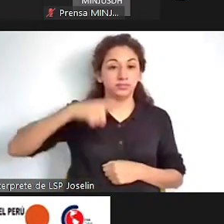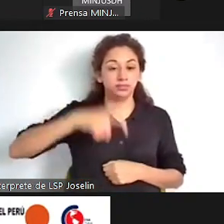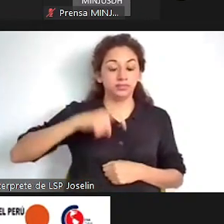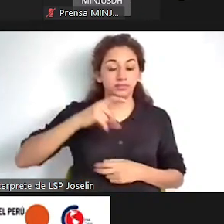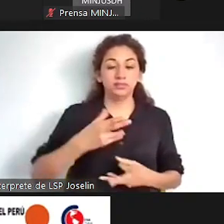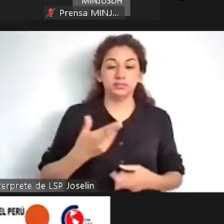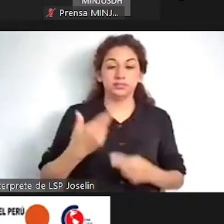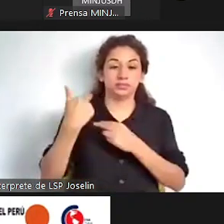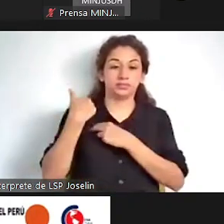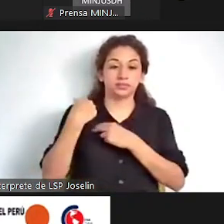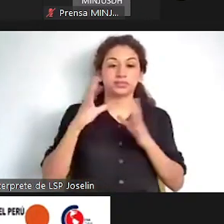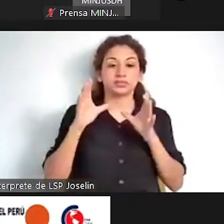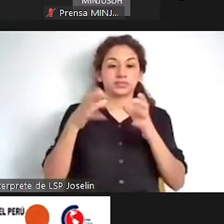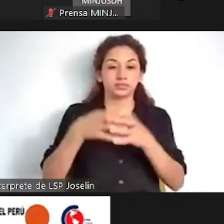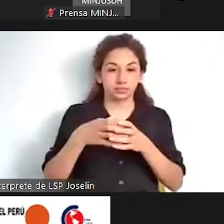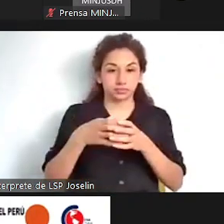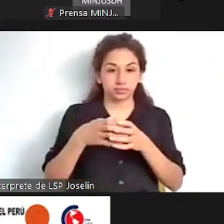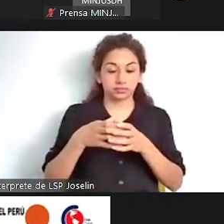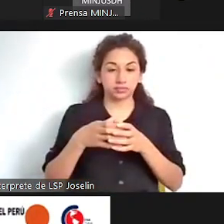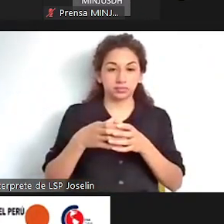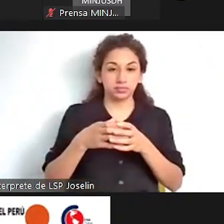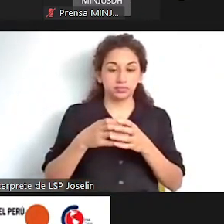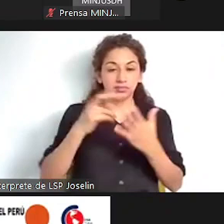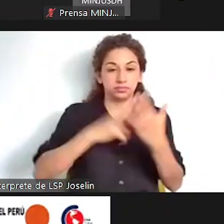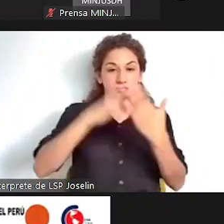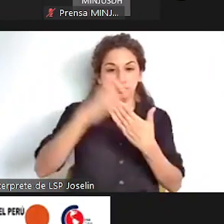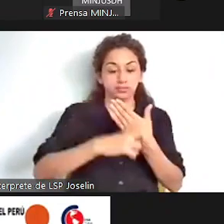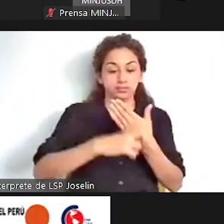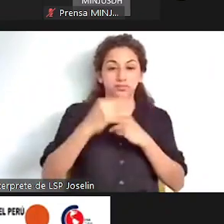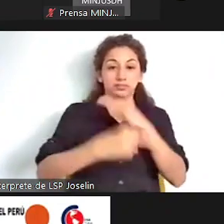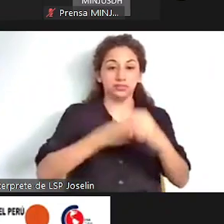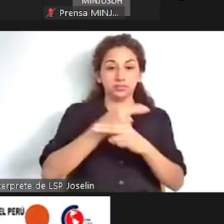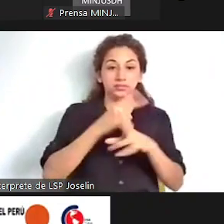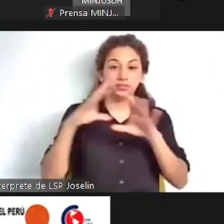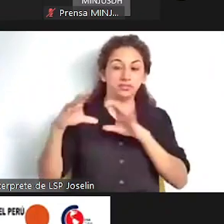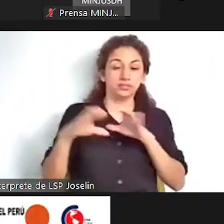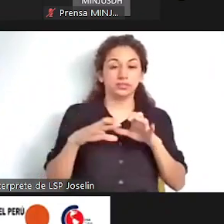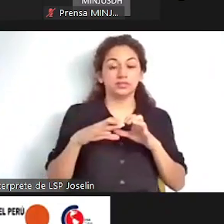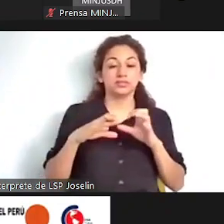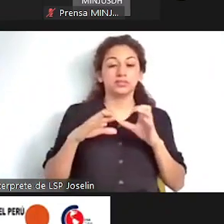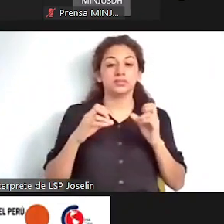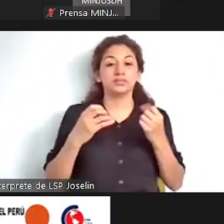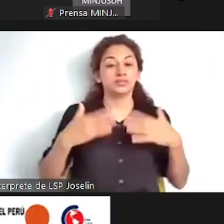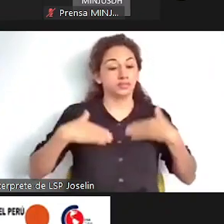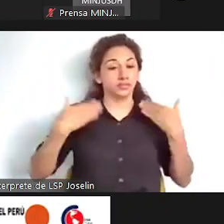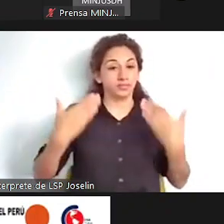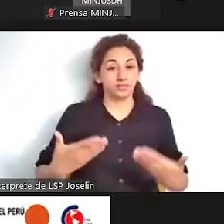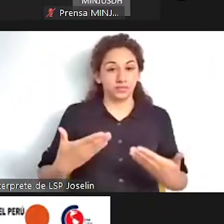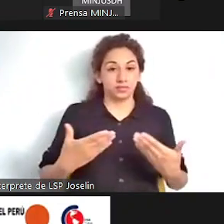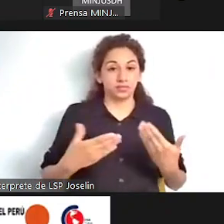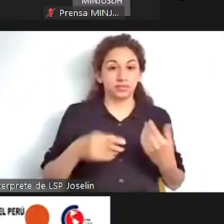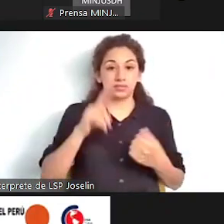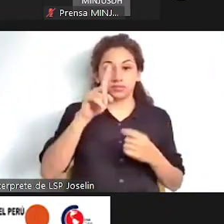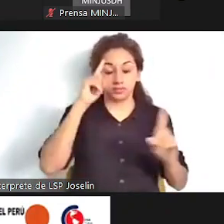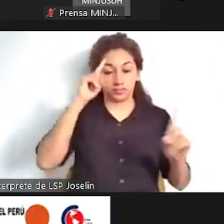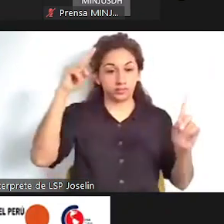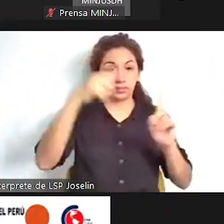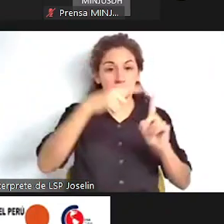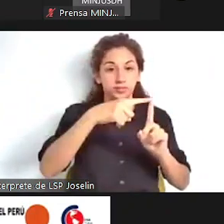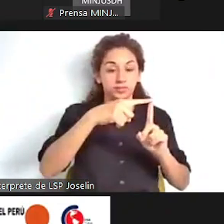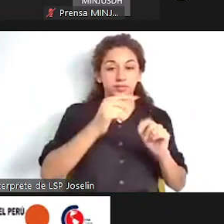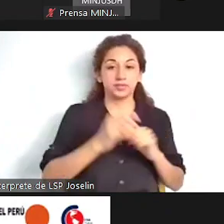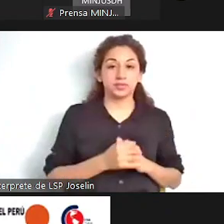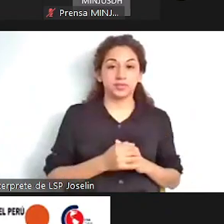that sense we need the associations from the national action plan in the public budget and it needs to be